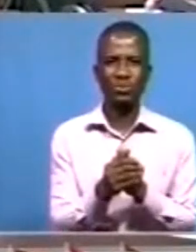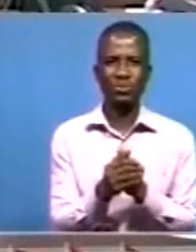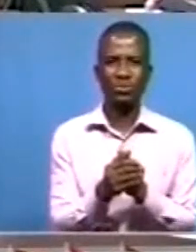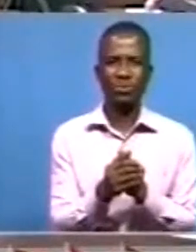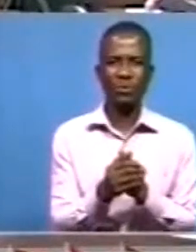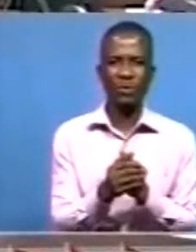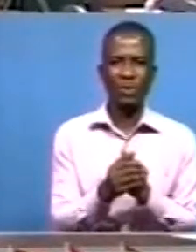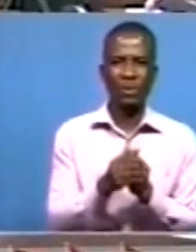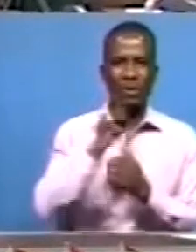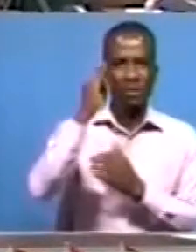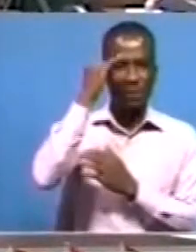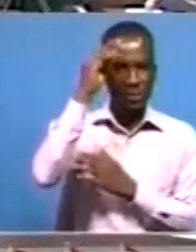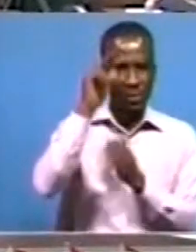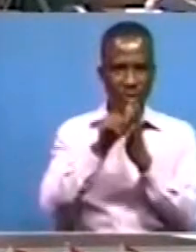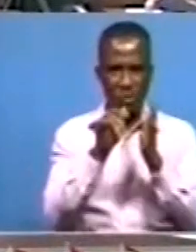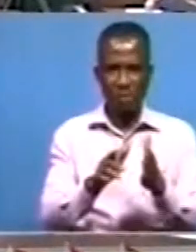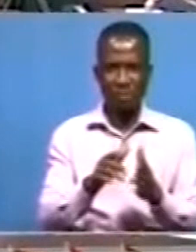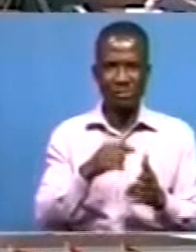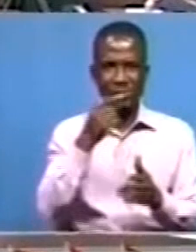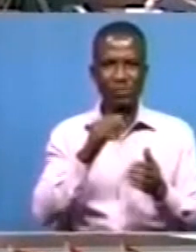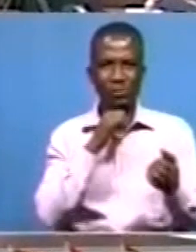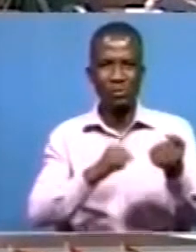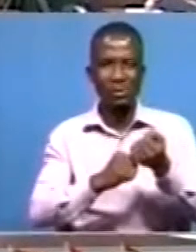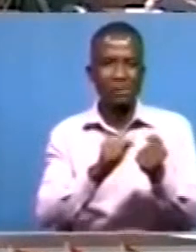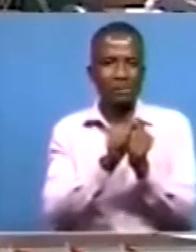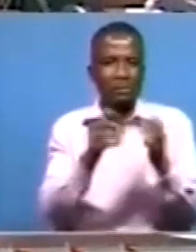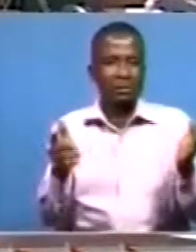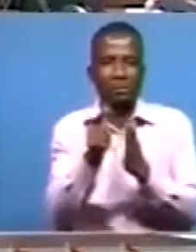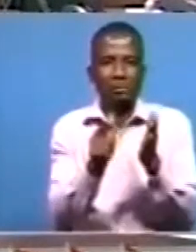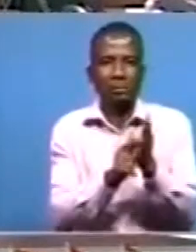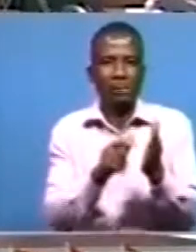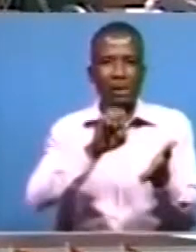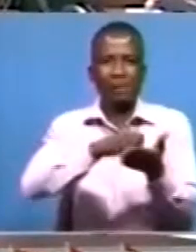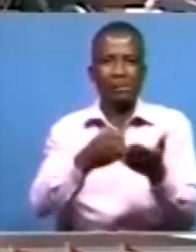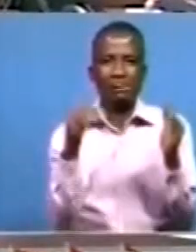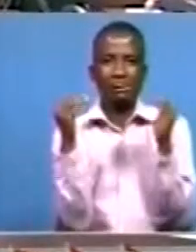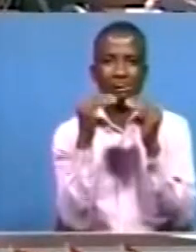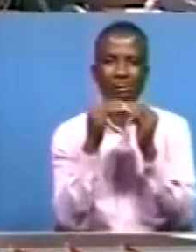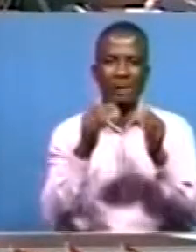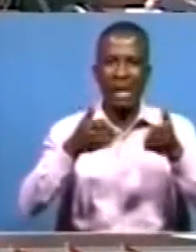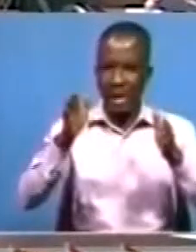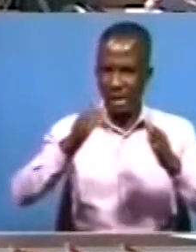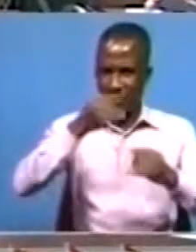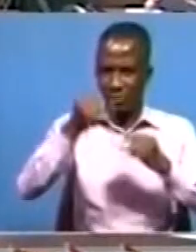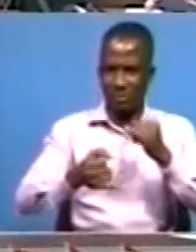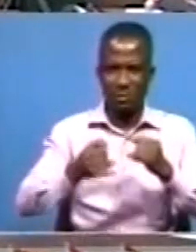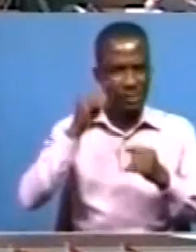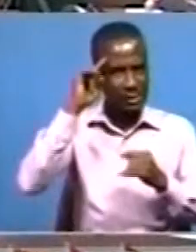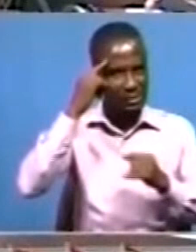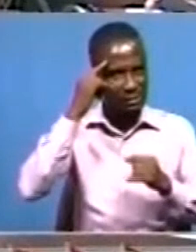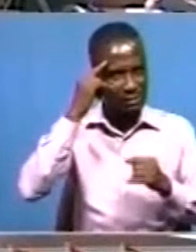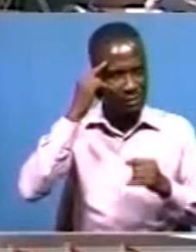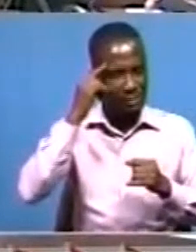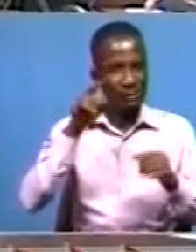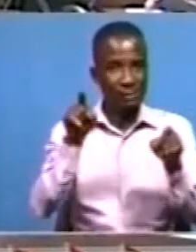the petitioner's counsel, and found them wholly unsupported by any rule of law or rule of equity to which the conclusive presumptions is made